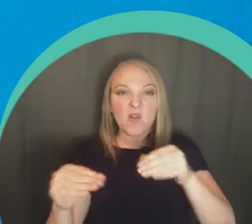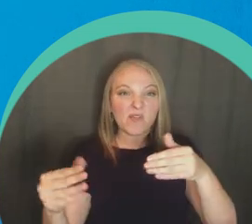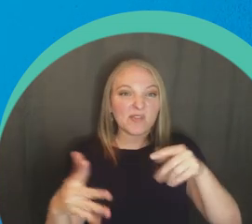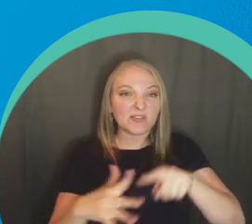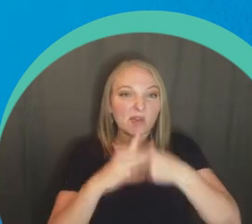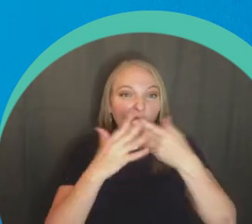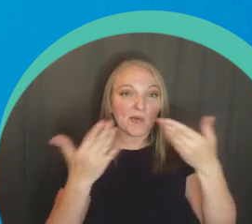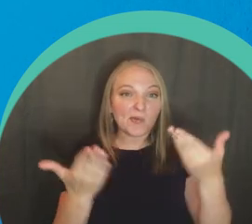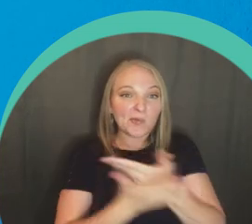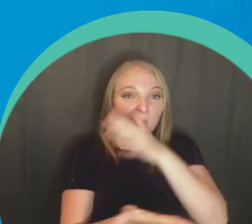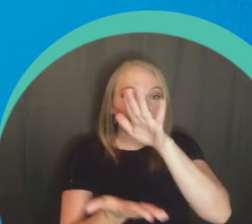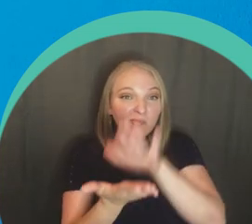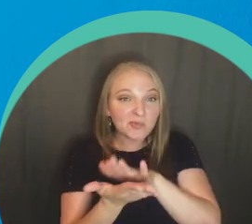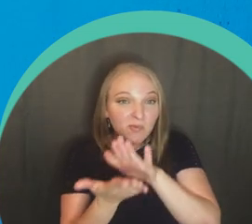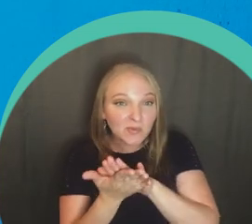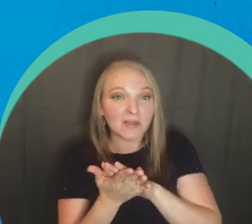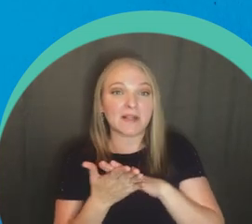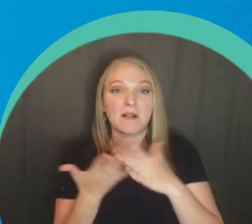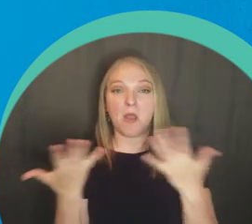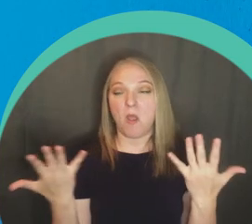new country even.